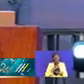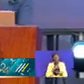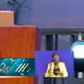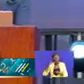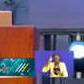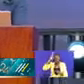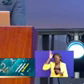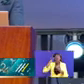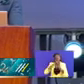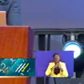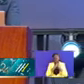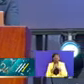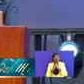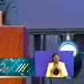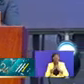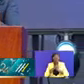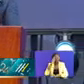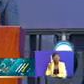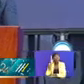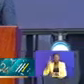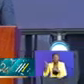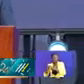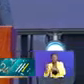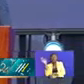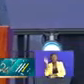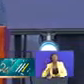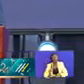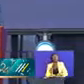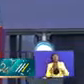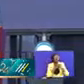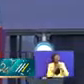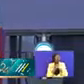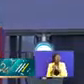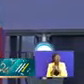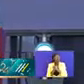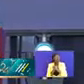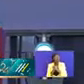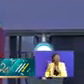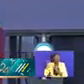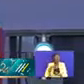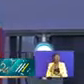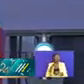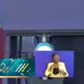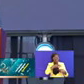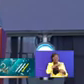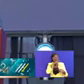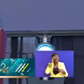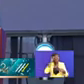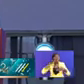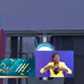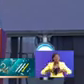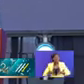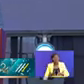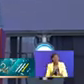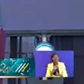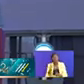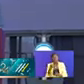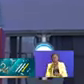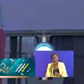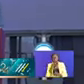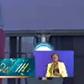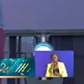fact that they are not worshiping the god that we worship there must be a spiritual pathway that men